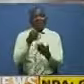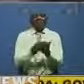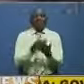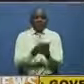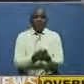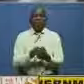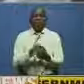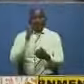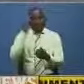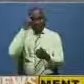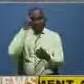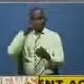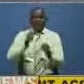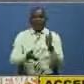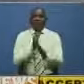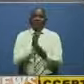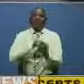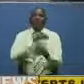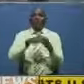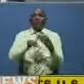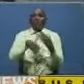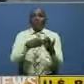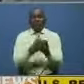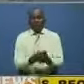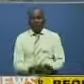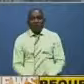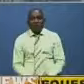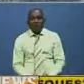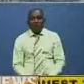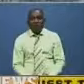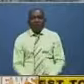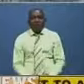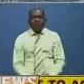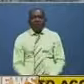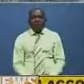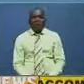the NDC left office.